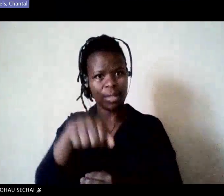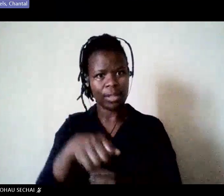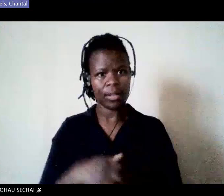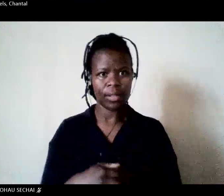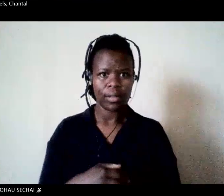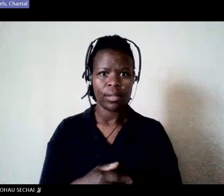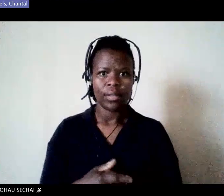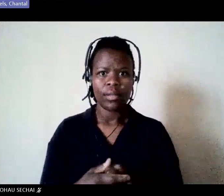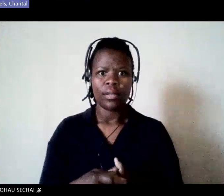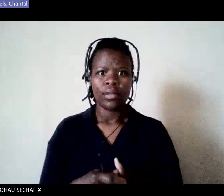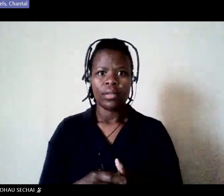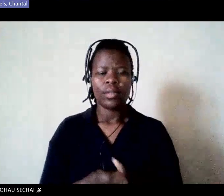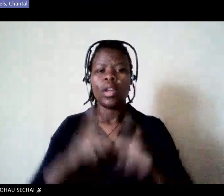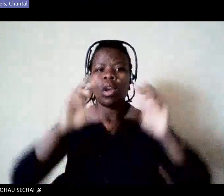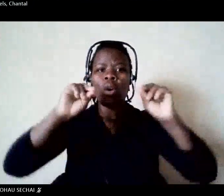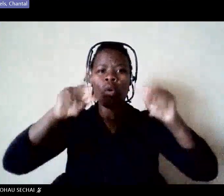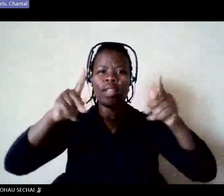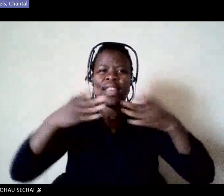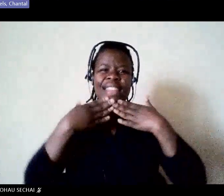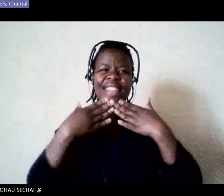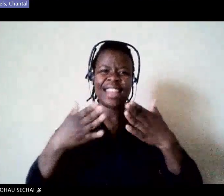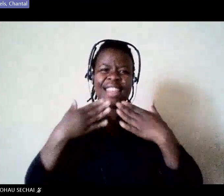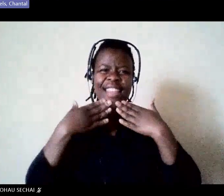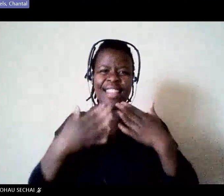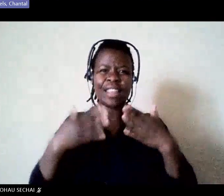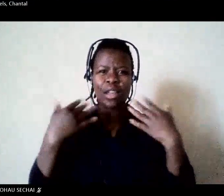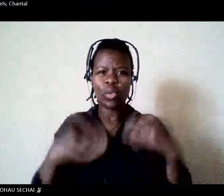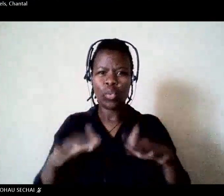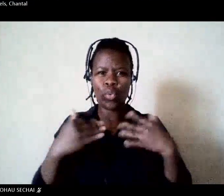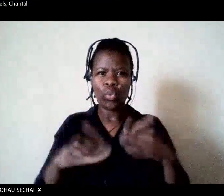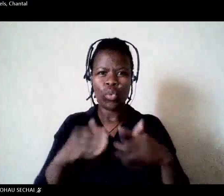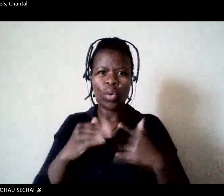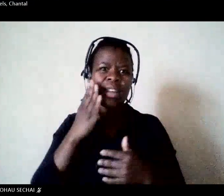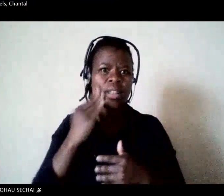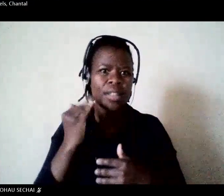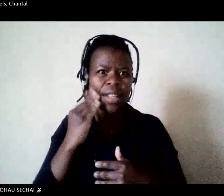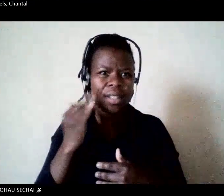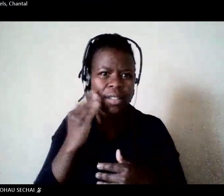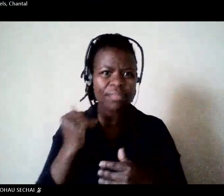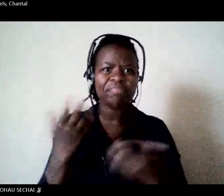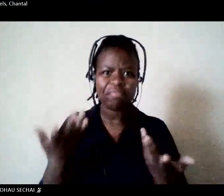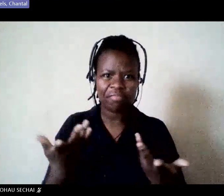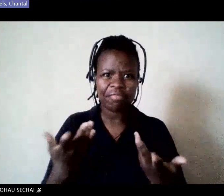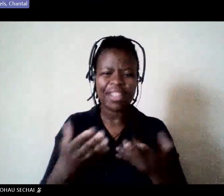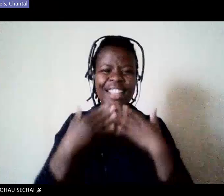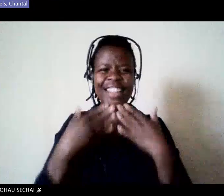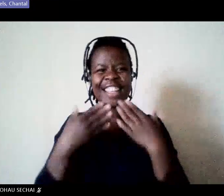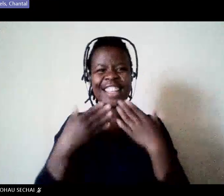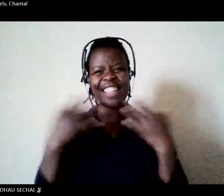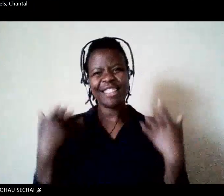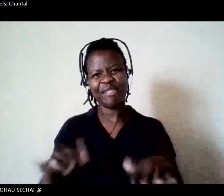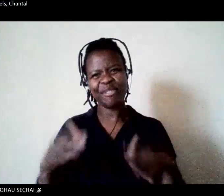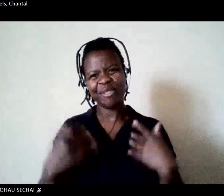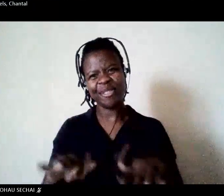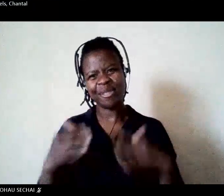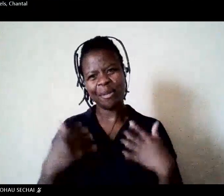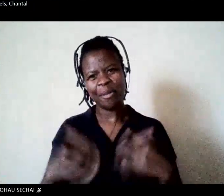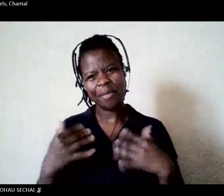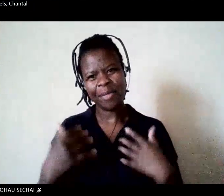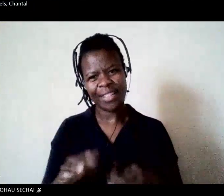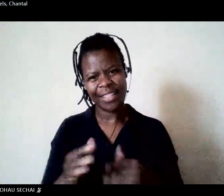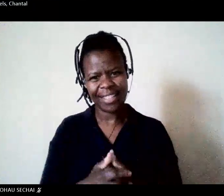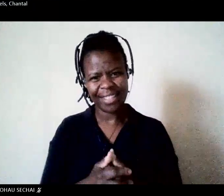All right, people. Thanks Chantal and Pearl. You can see the effect you've had. Thank you very much. You even brought some